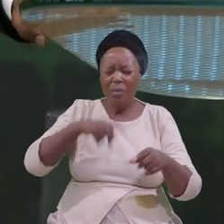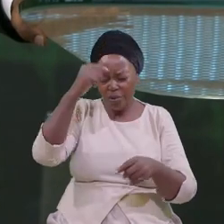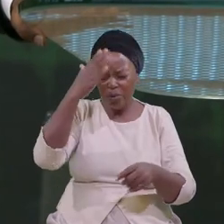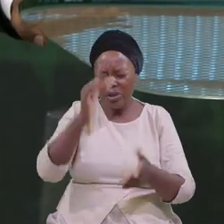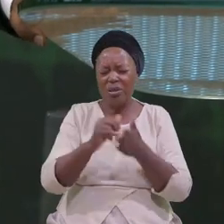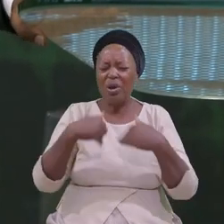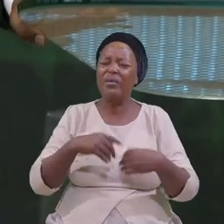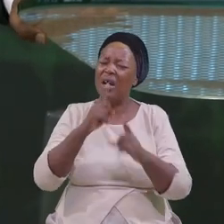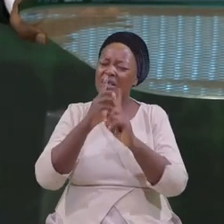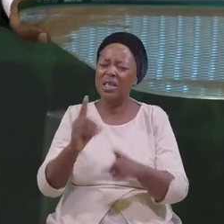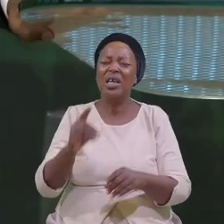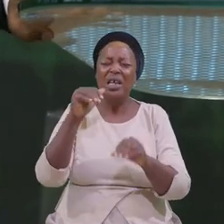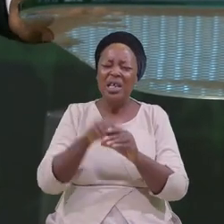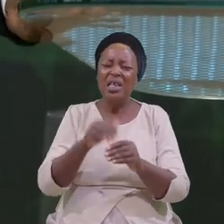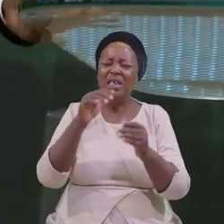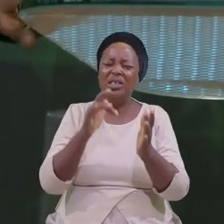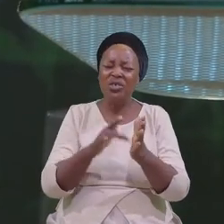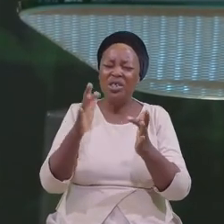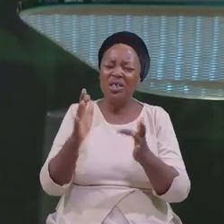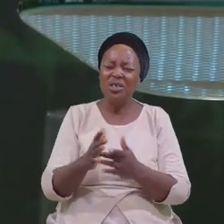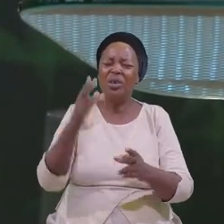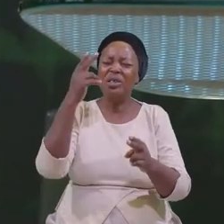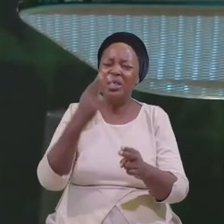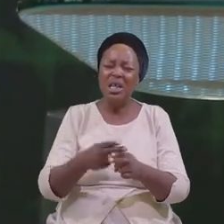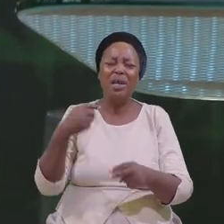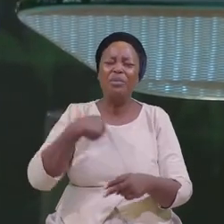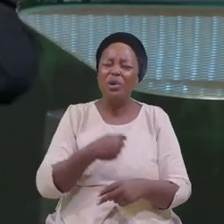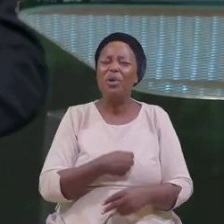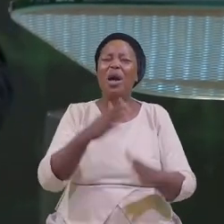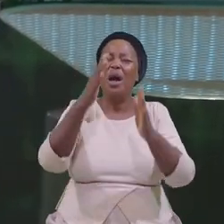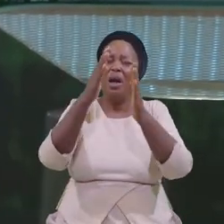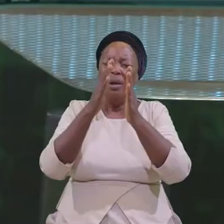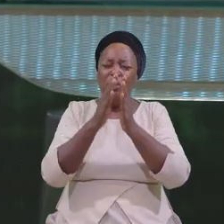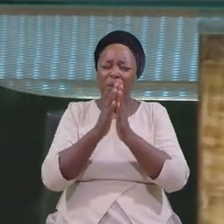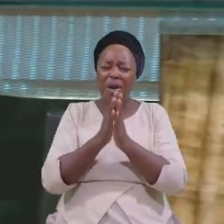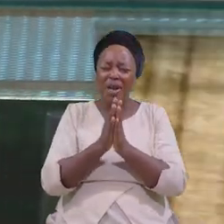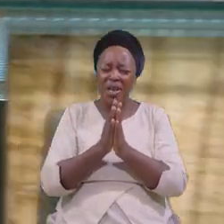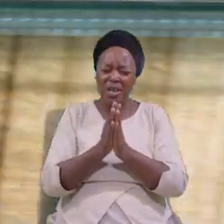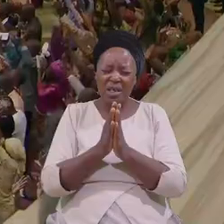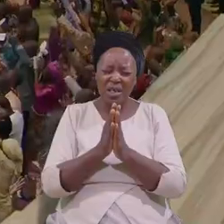answered. In Jesus' name we pray.